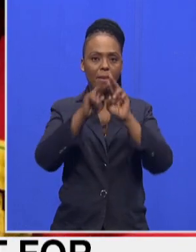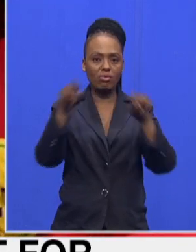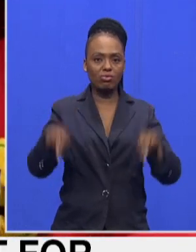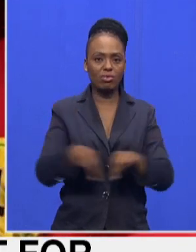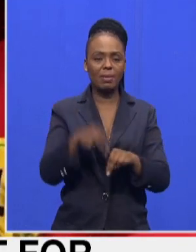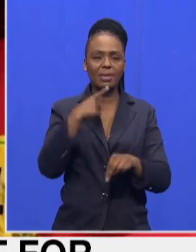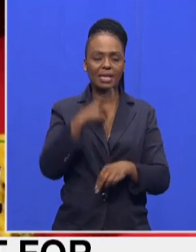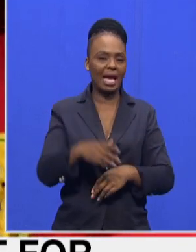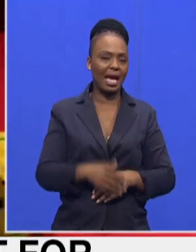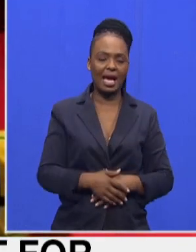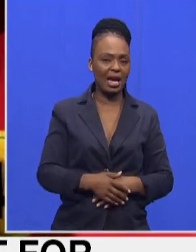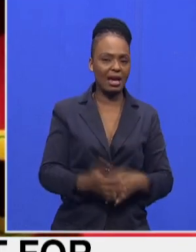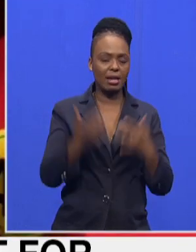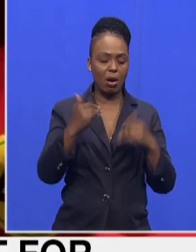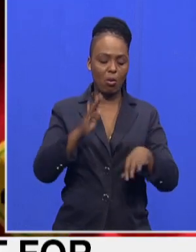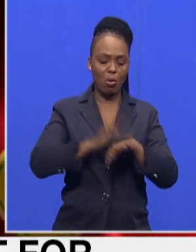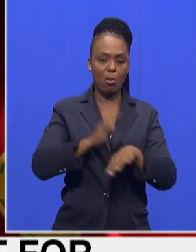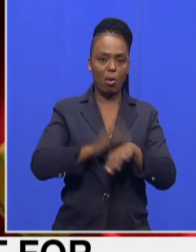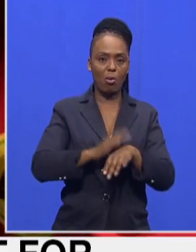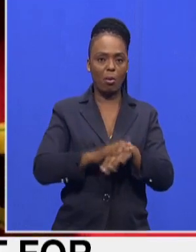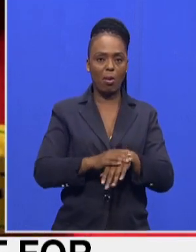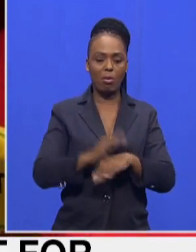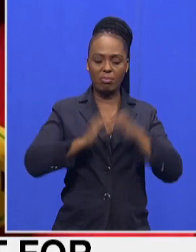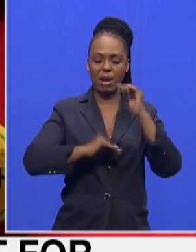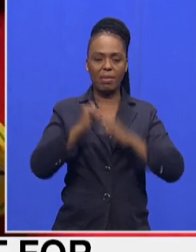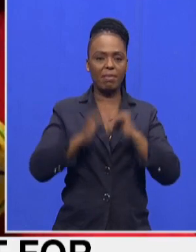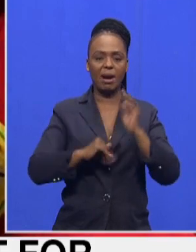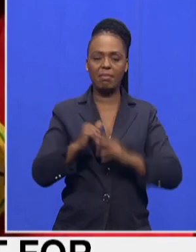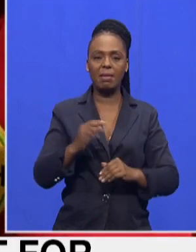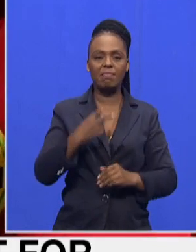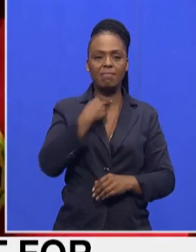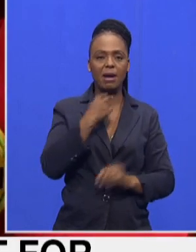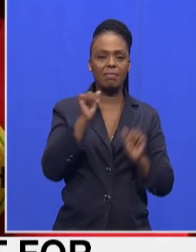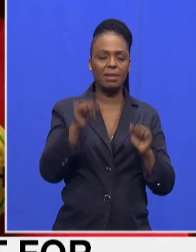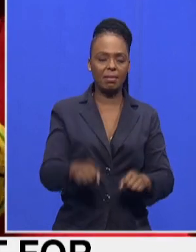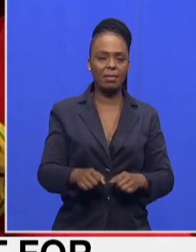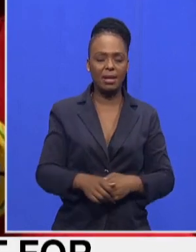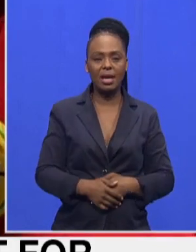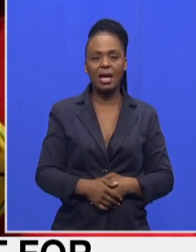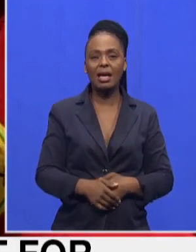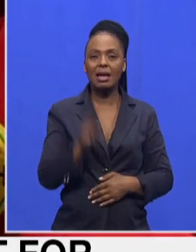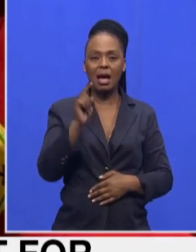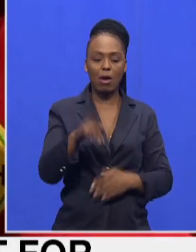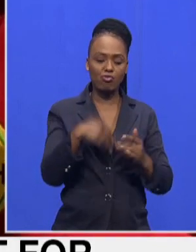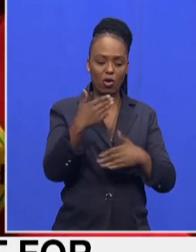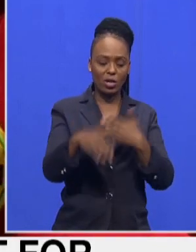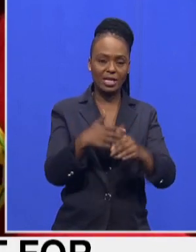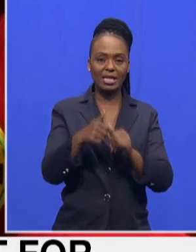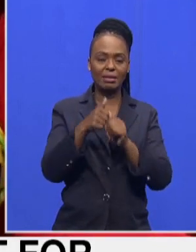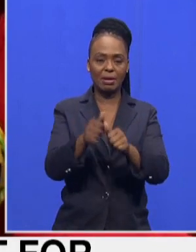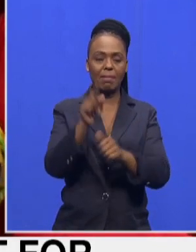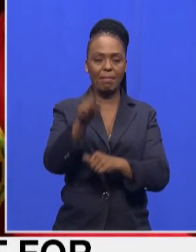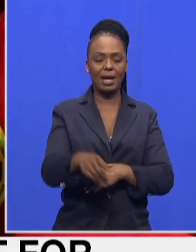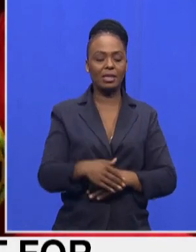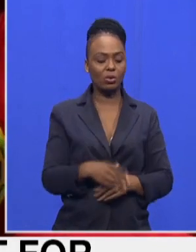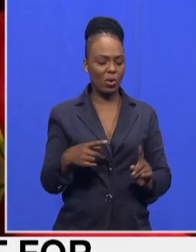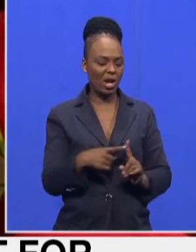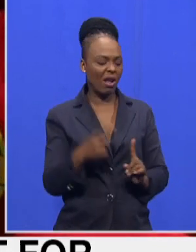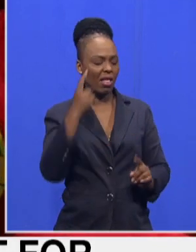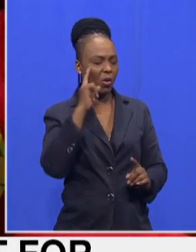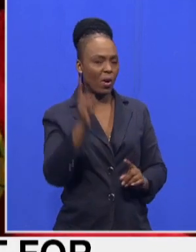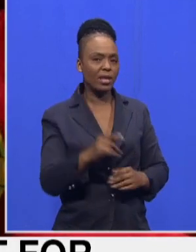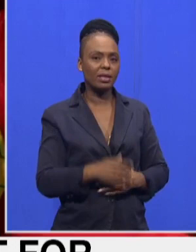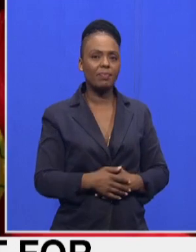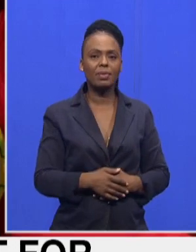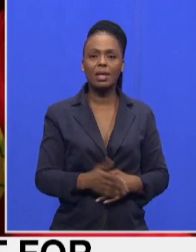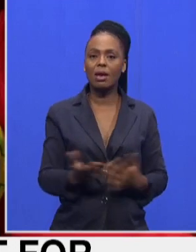be lifting the fee blocks. Students, processes must go accordingly. So what is your take on that? So, of